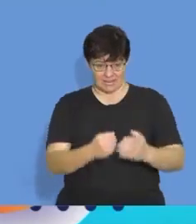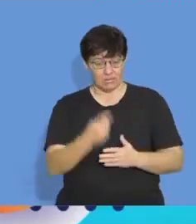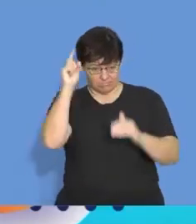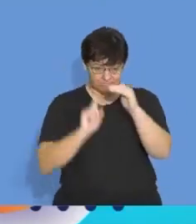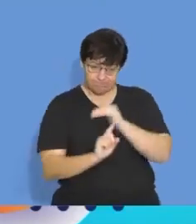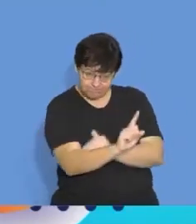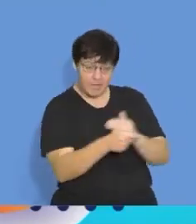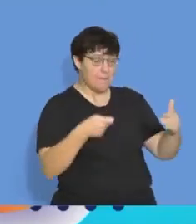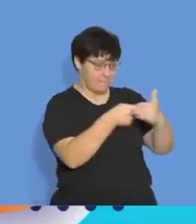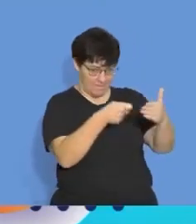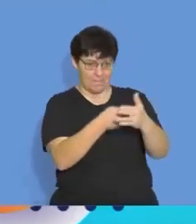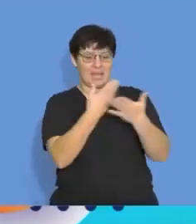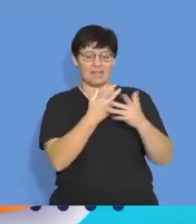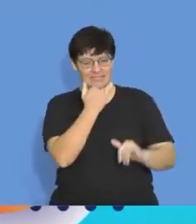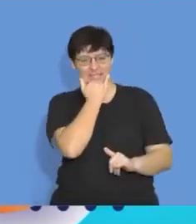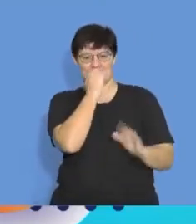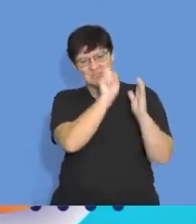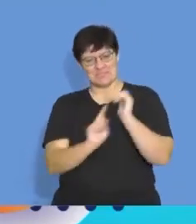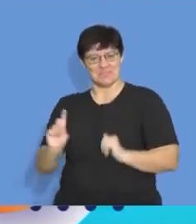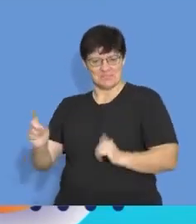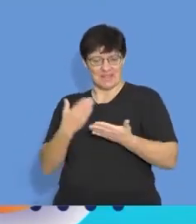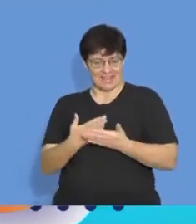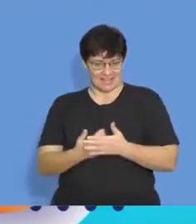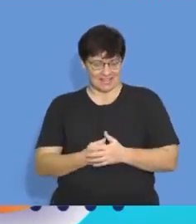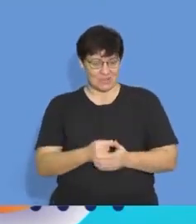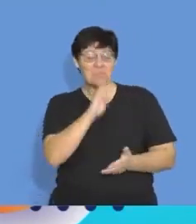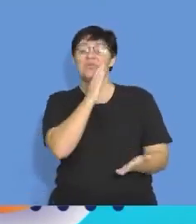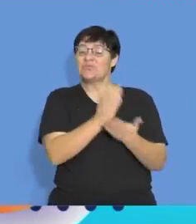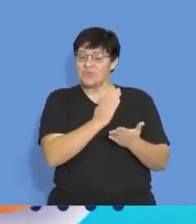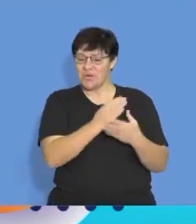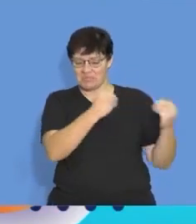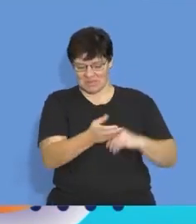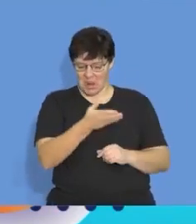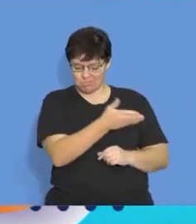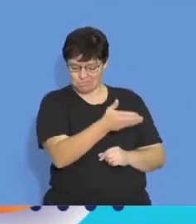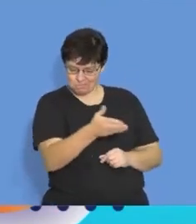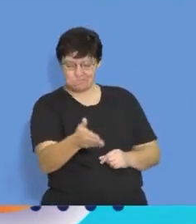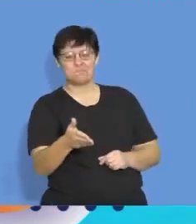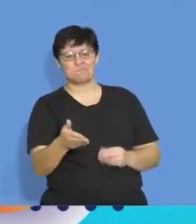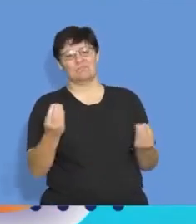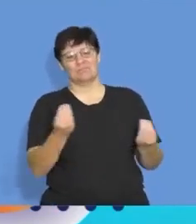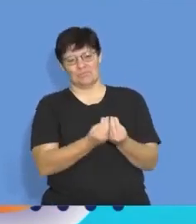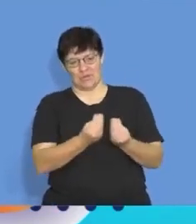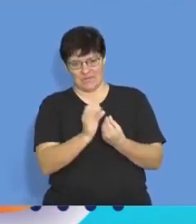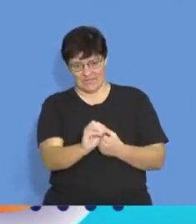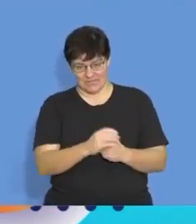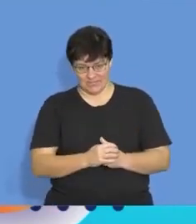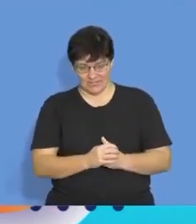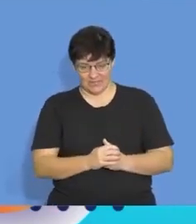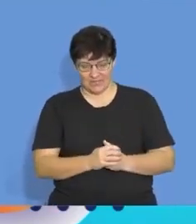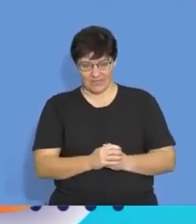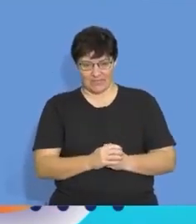come in to buy. So you must ensure that at all times your business has the necessary stock on its